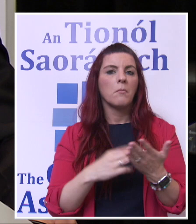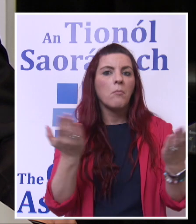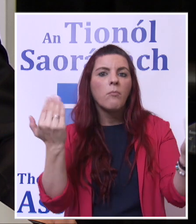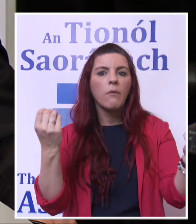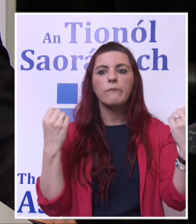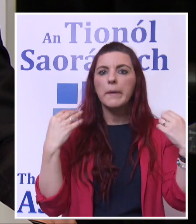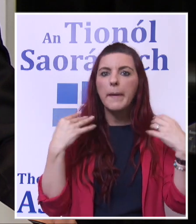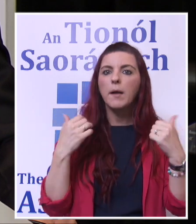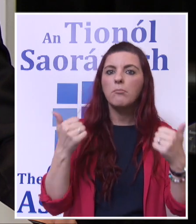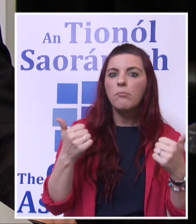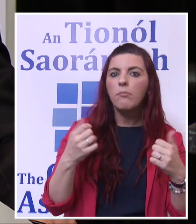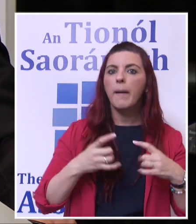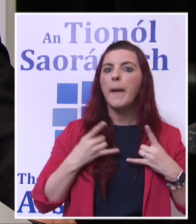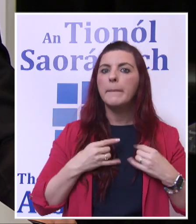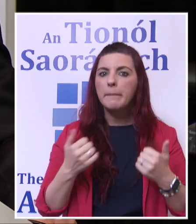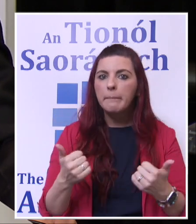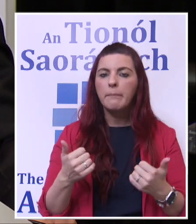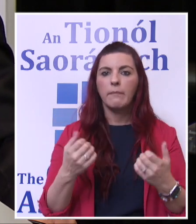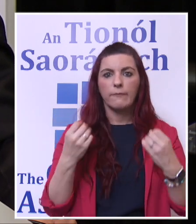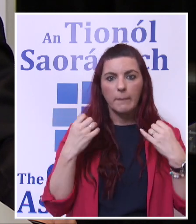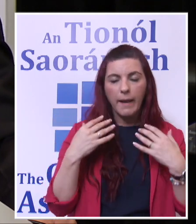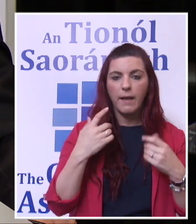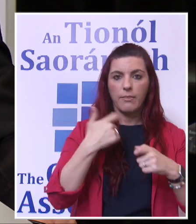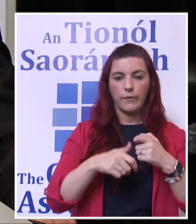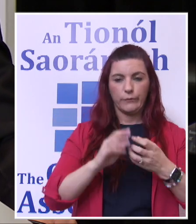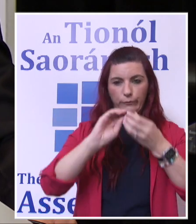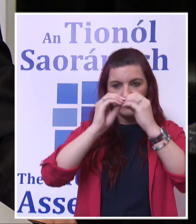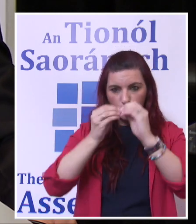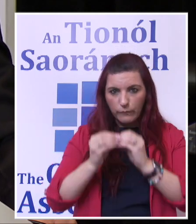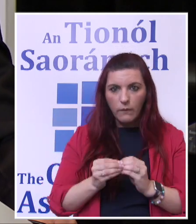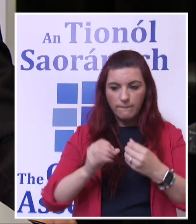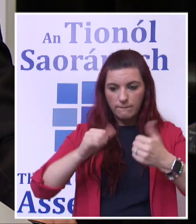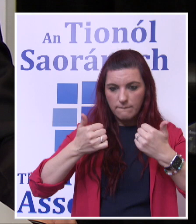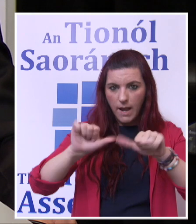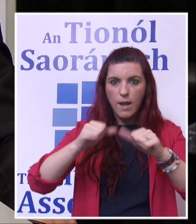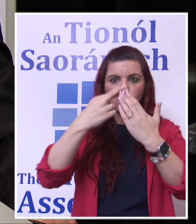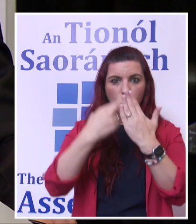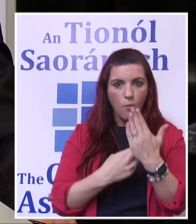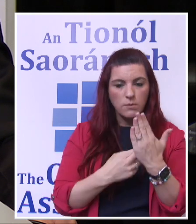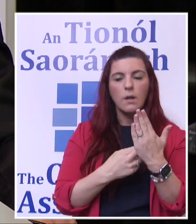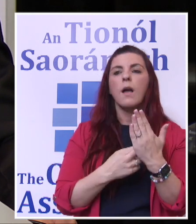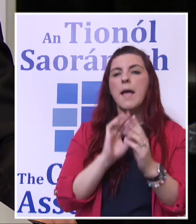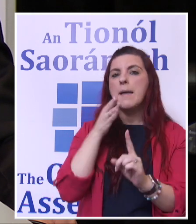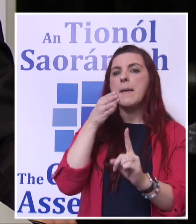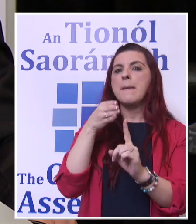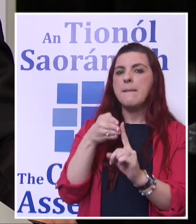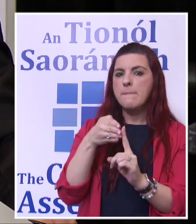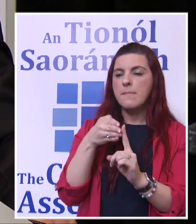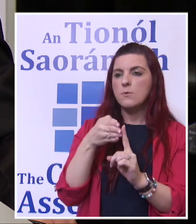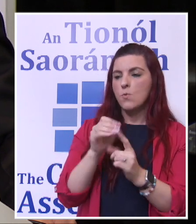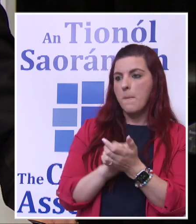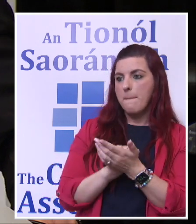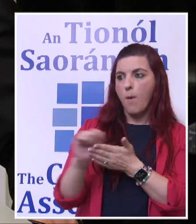come back to the Secretariat, myself, with feedback. We finalise the report, and then our ambition is to have it